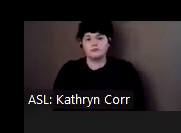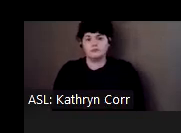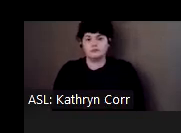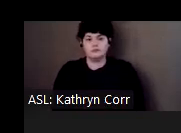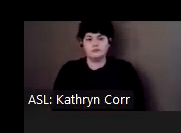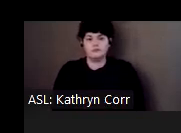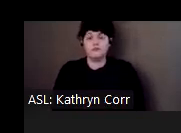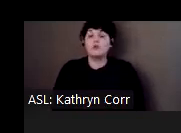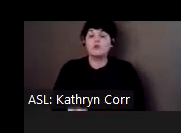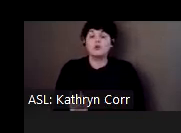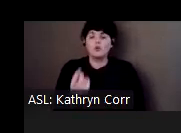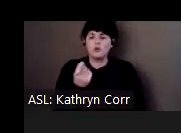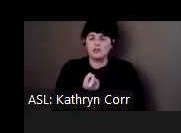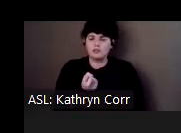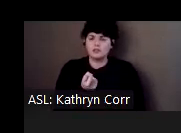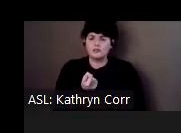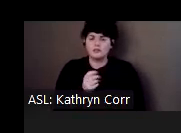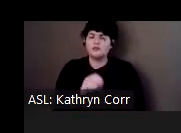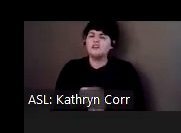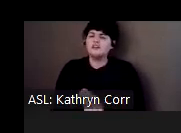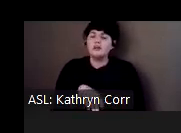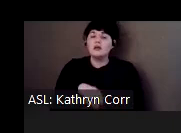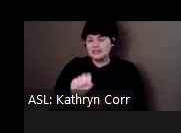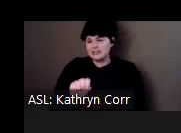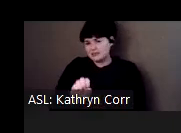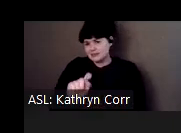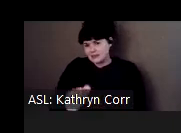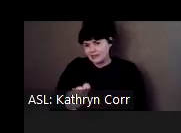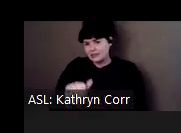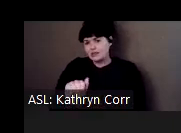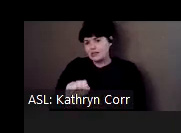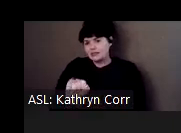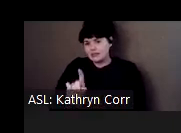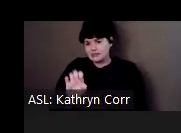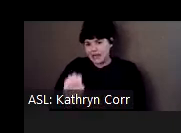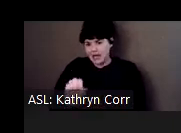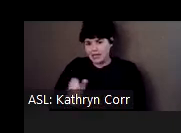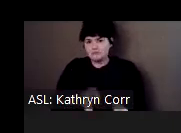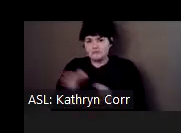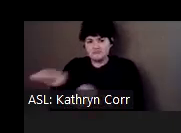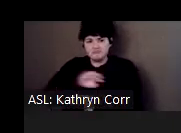Does the set aside and expungement mean the same thing? Yes, it does.